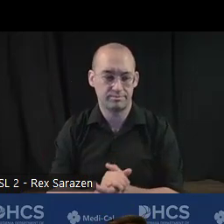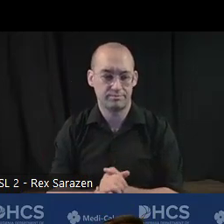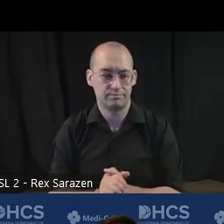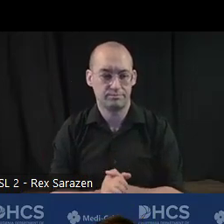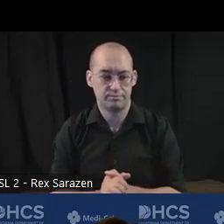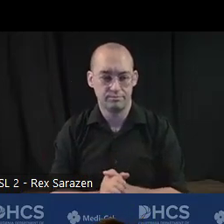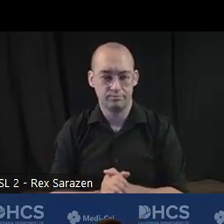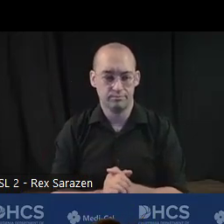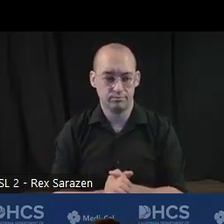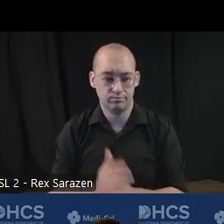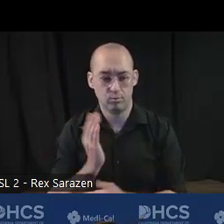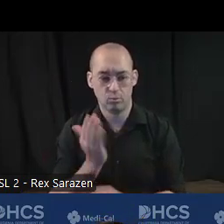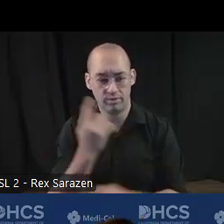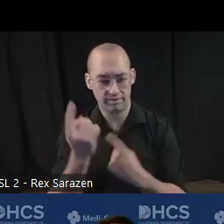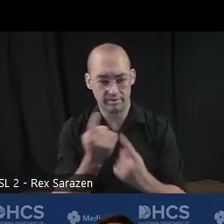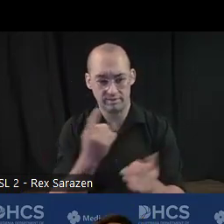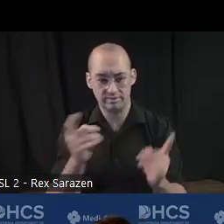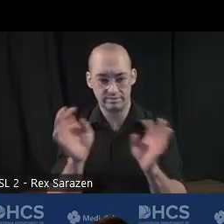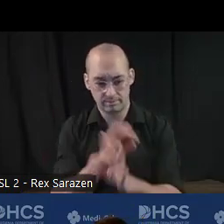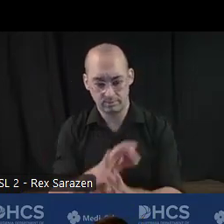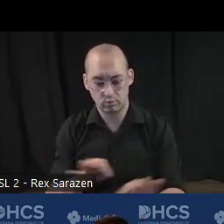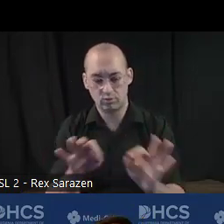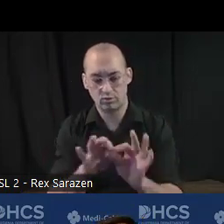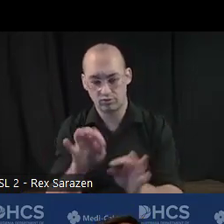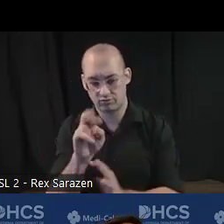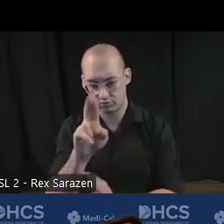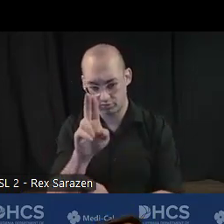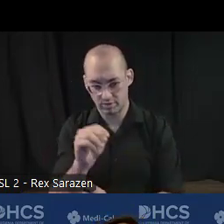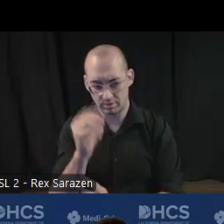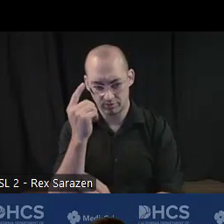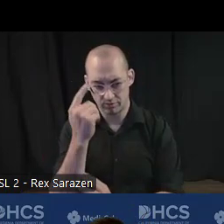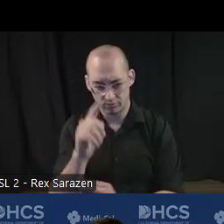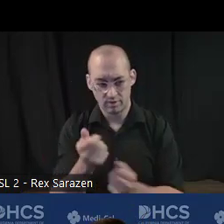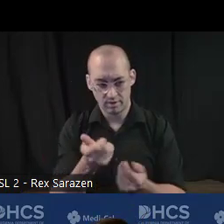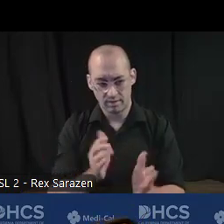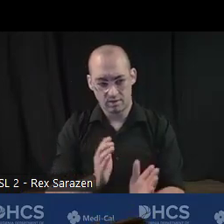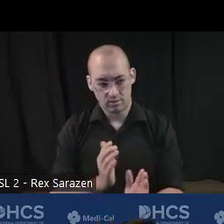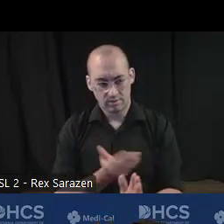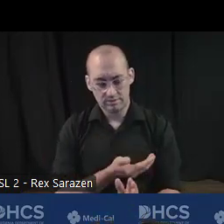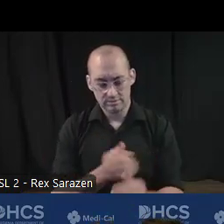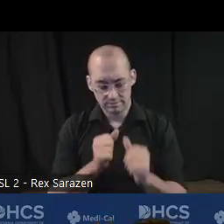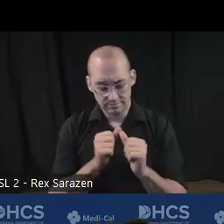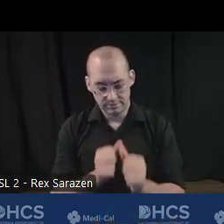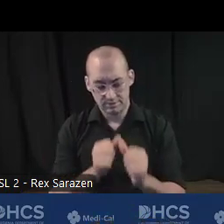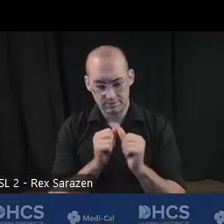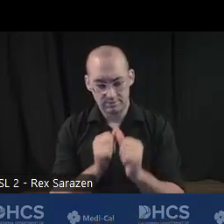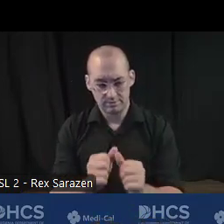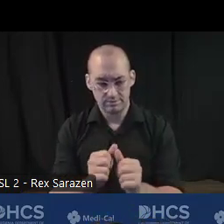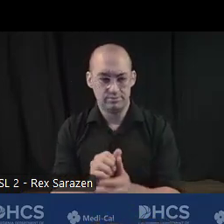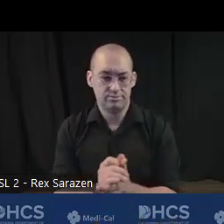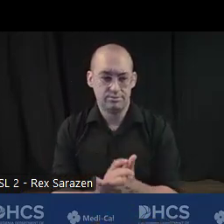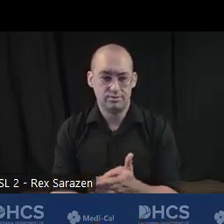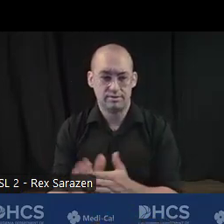We think that this is an important forum for allowing us to continue to keep